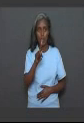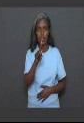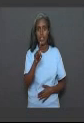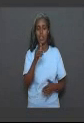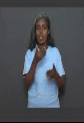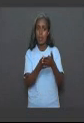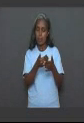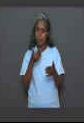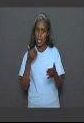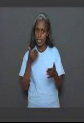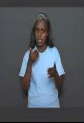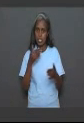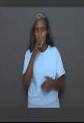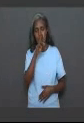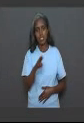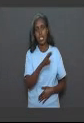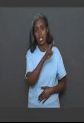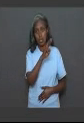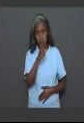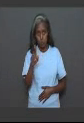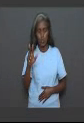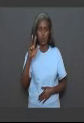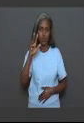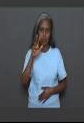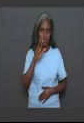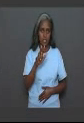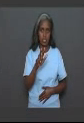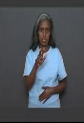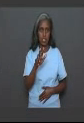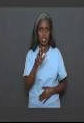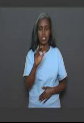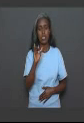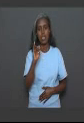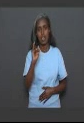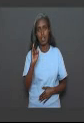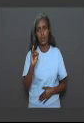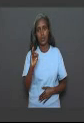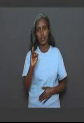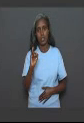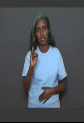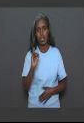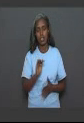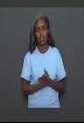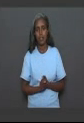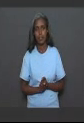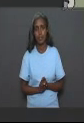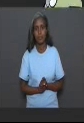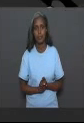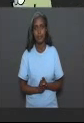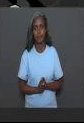1 minus the square root of 3 iota.